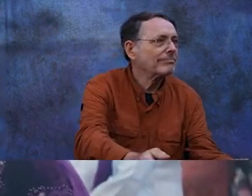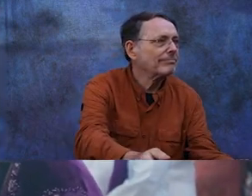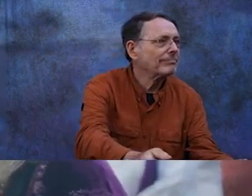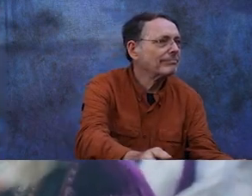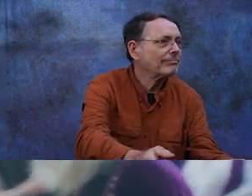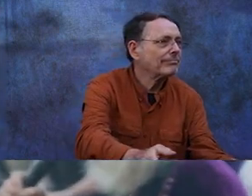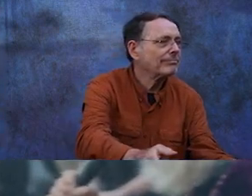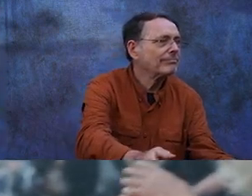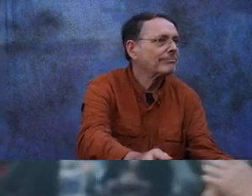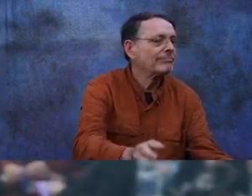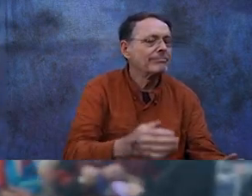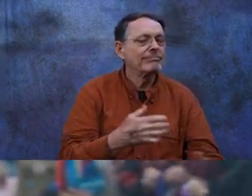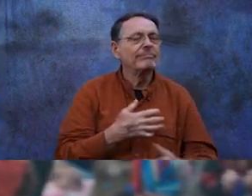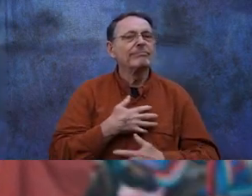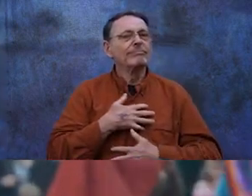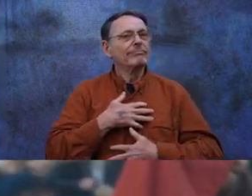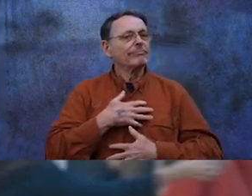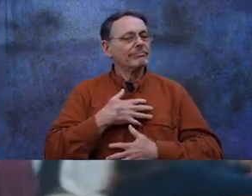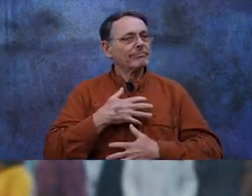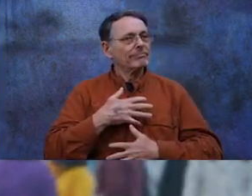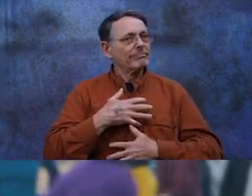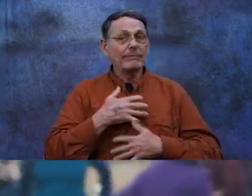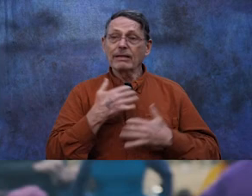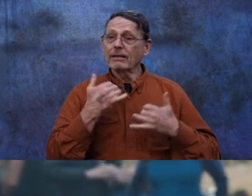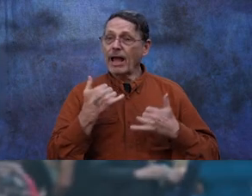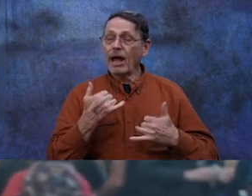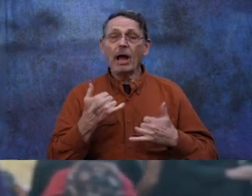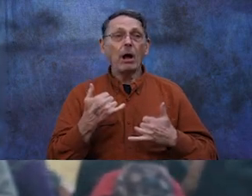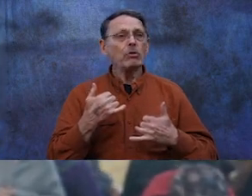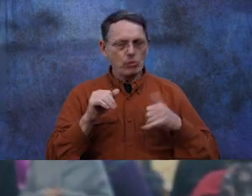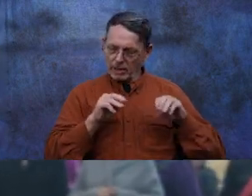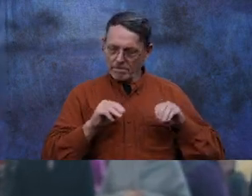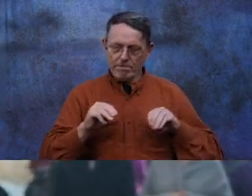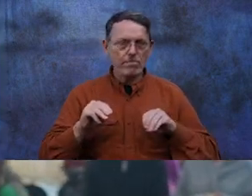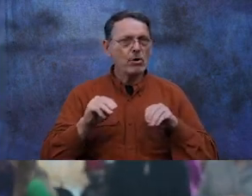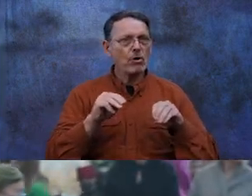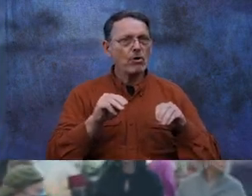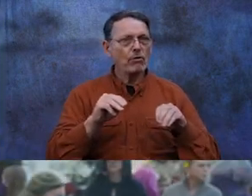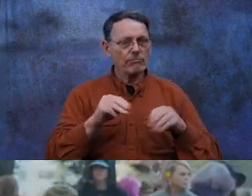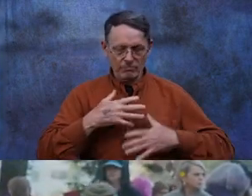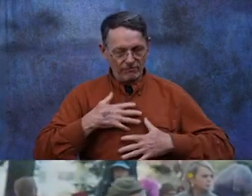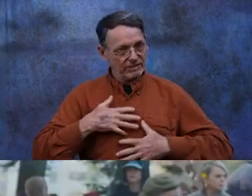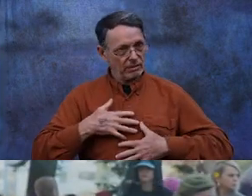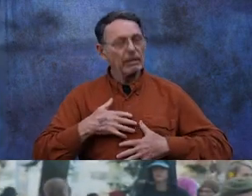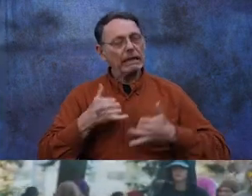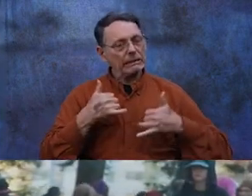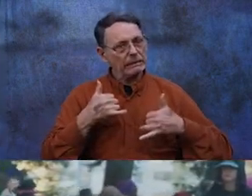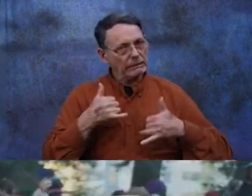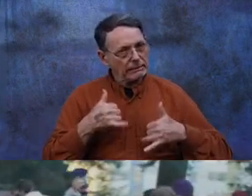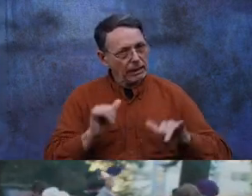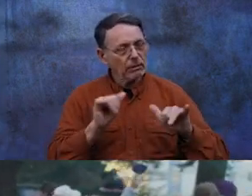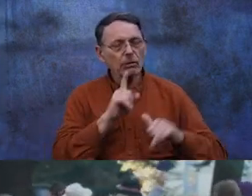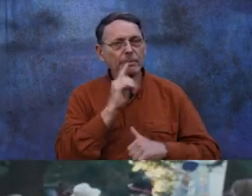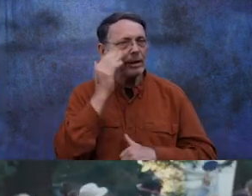Taking a breath, and you'll find that you can move in your physical body and still stay in this deep state of awareness, that you can